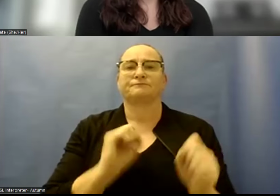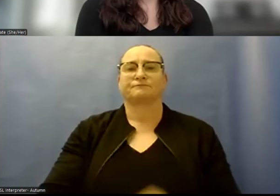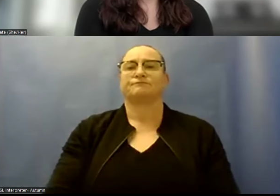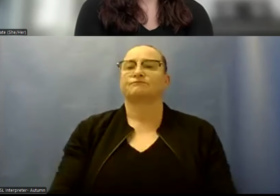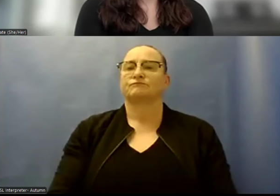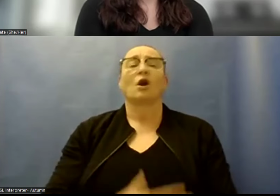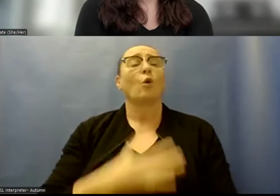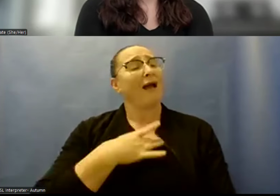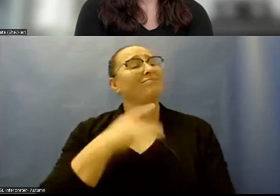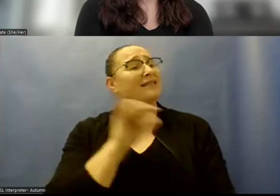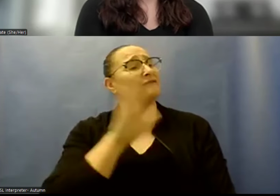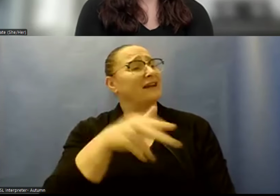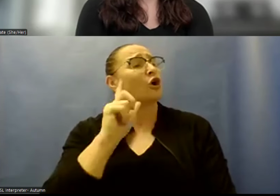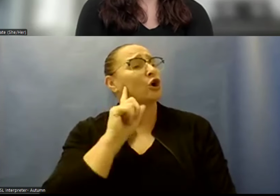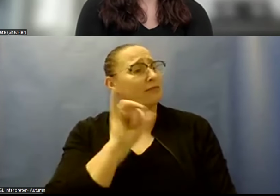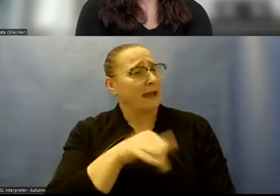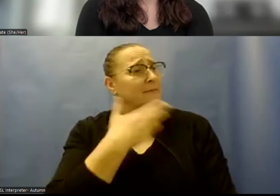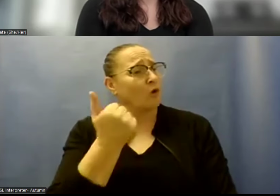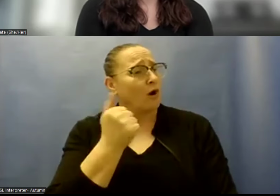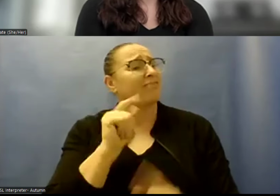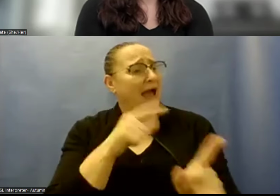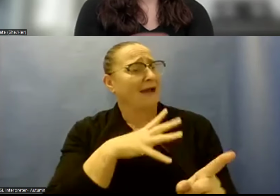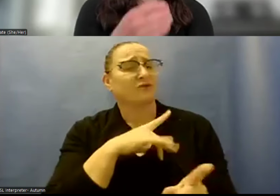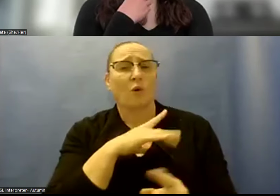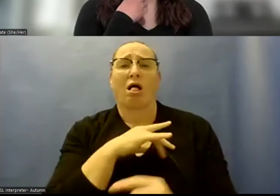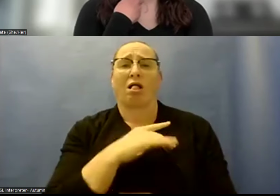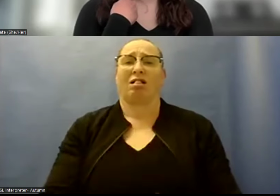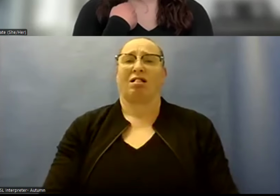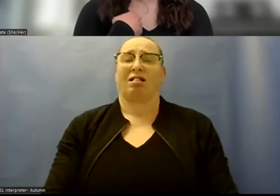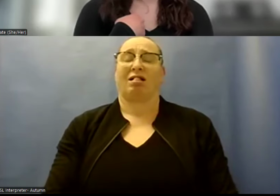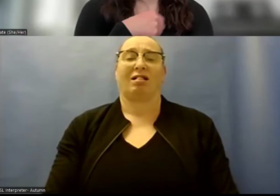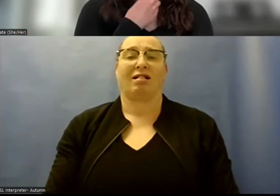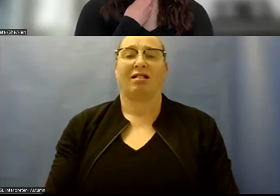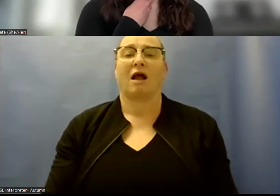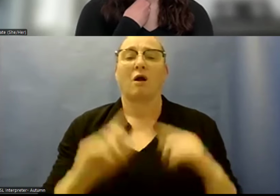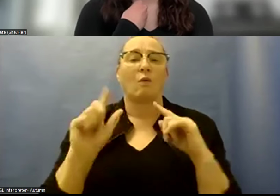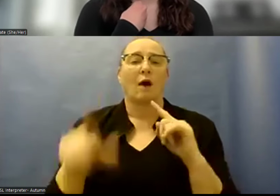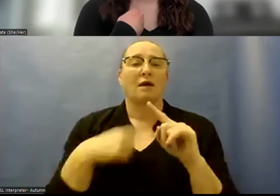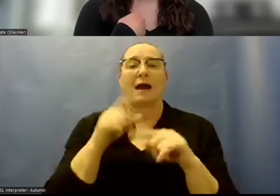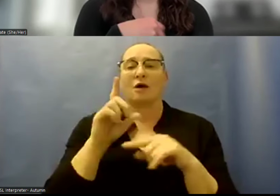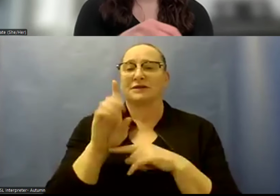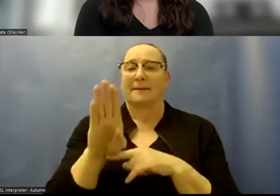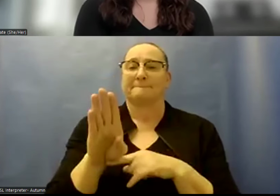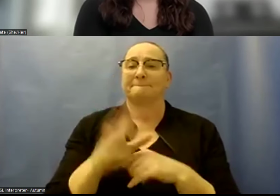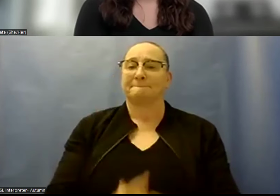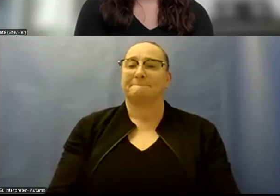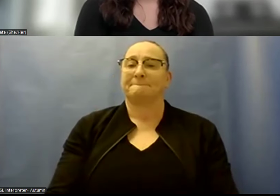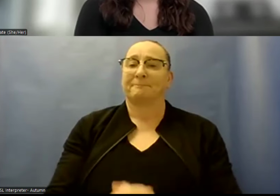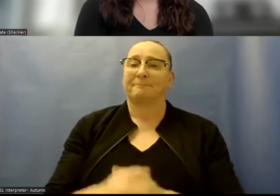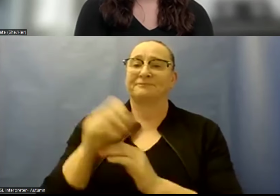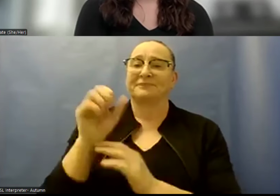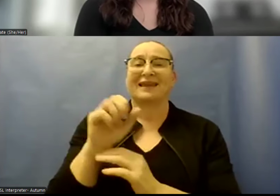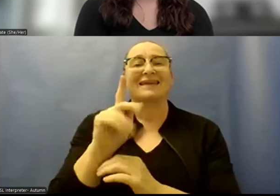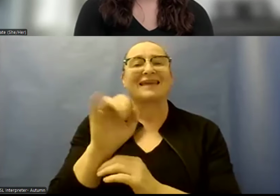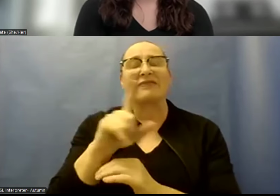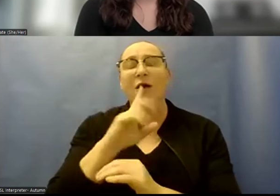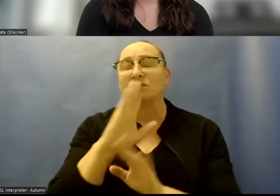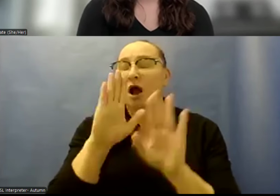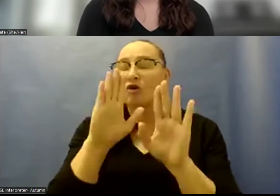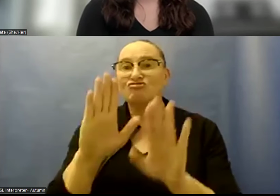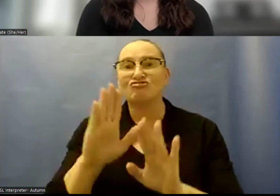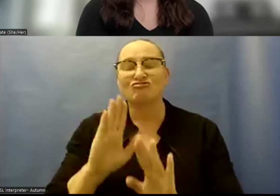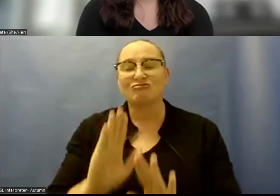I like that. I've never heard that before, but that was good. How about you, Deb? Yeah, Kat, that was such a great